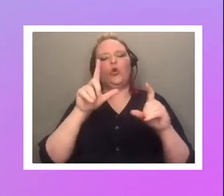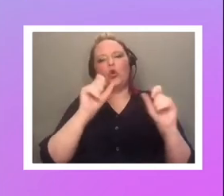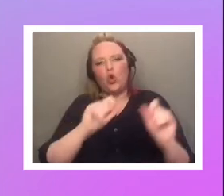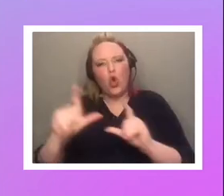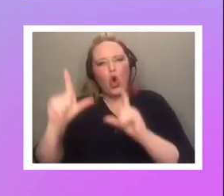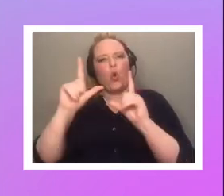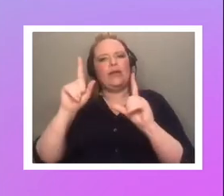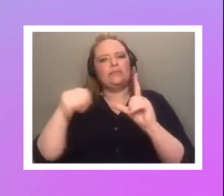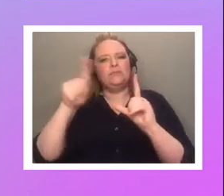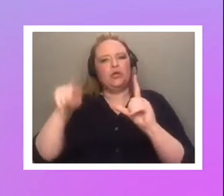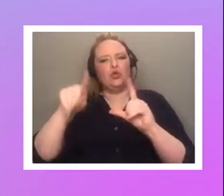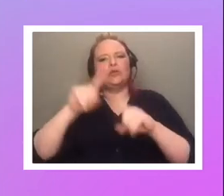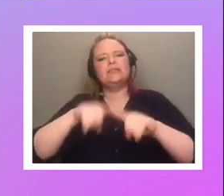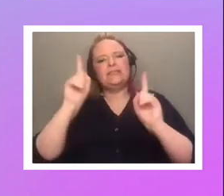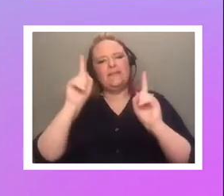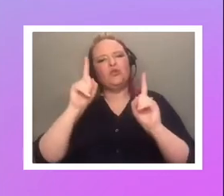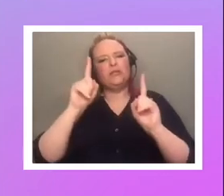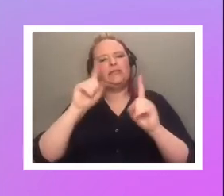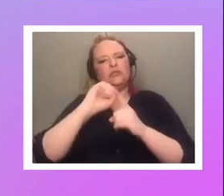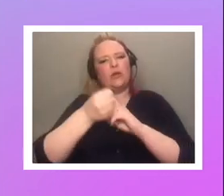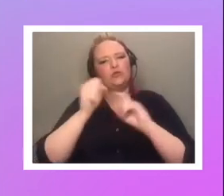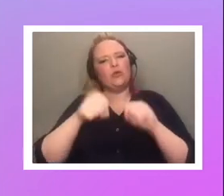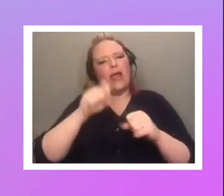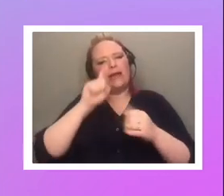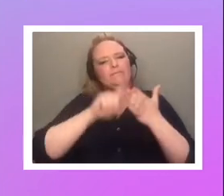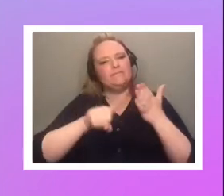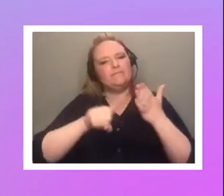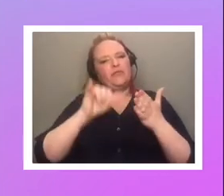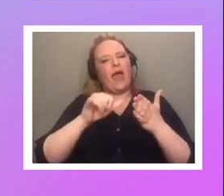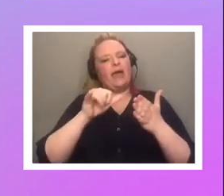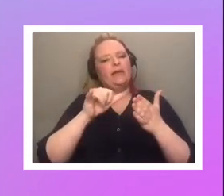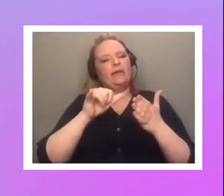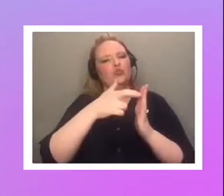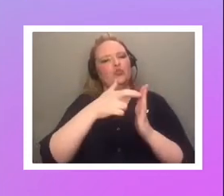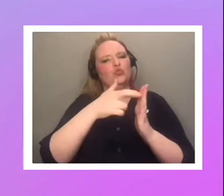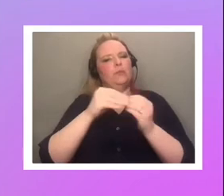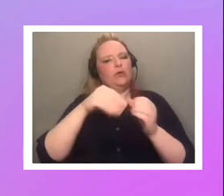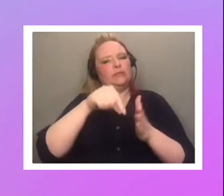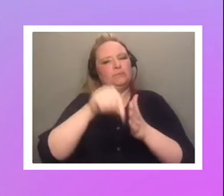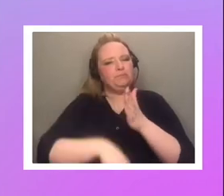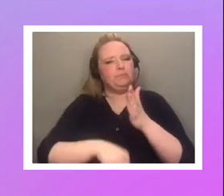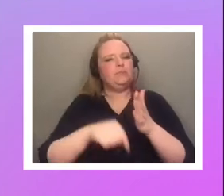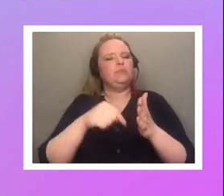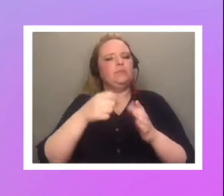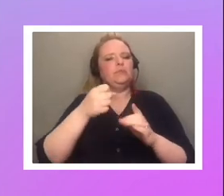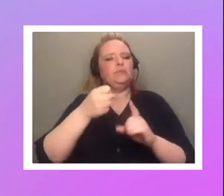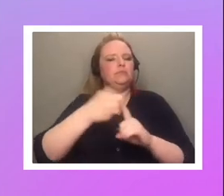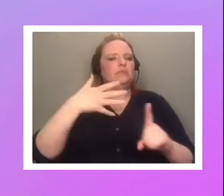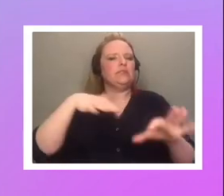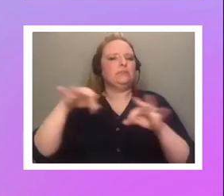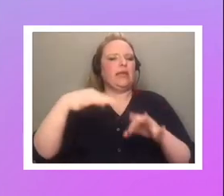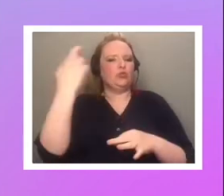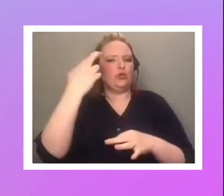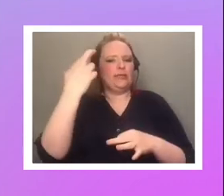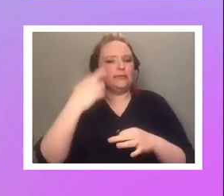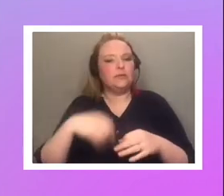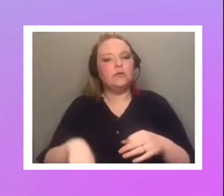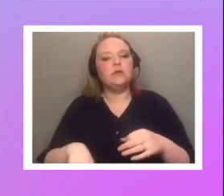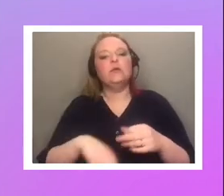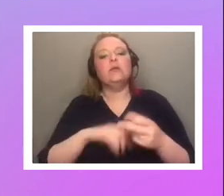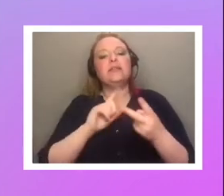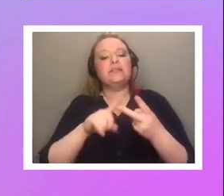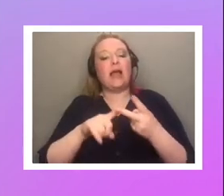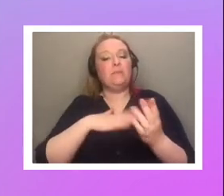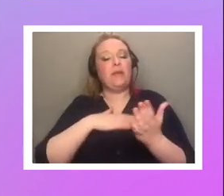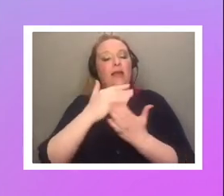different situation, and you can look to those guidelines for a bit more of an explanation as to why. So the second one on my list of like things